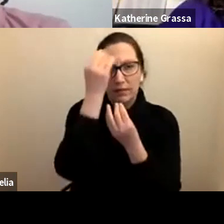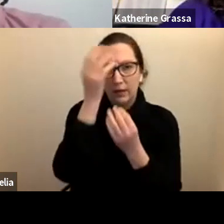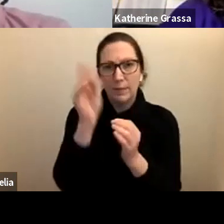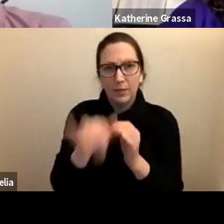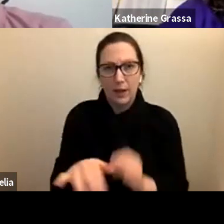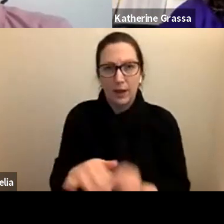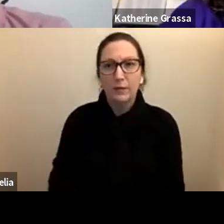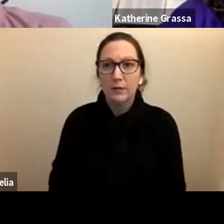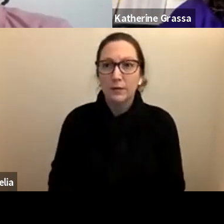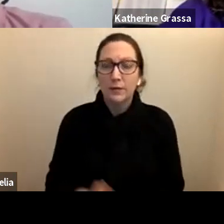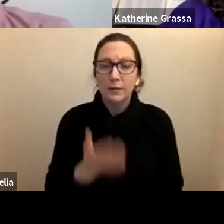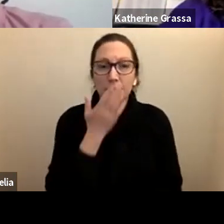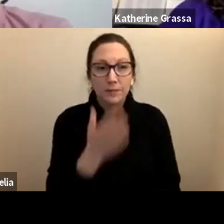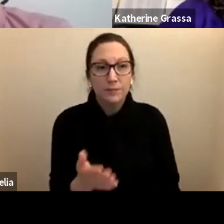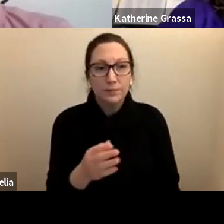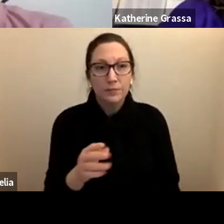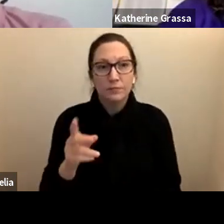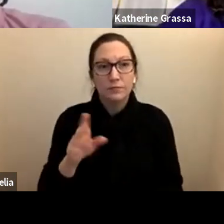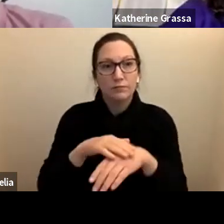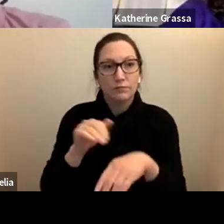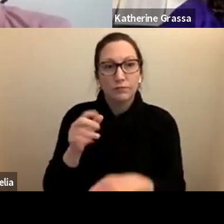that. Good. Thank you. Dr. Tong?